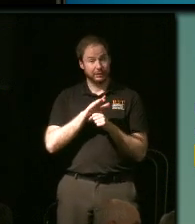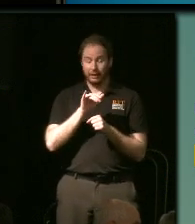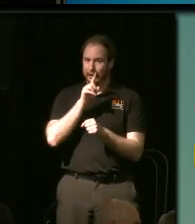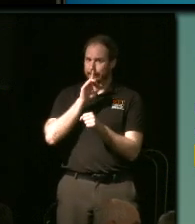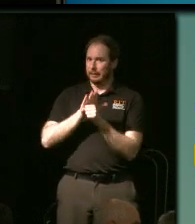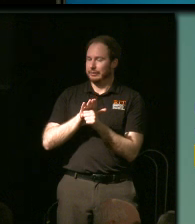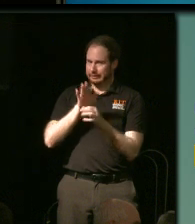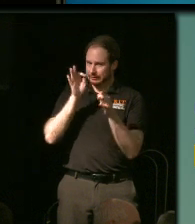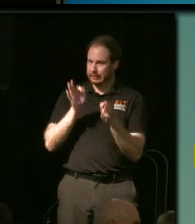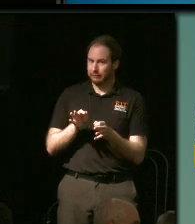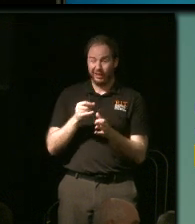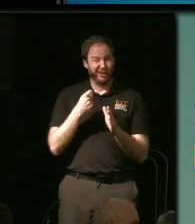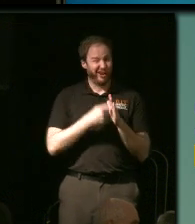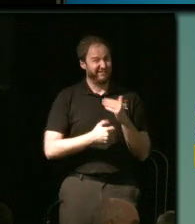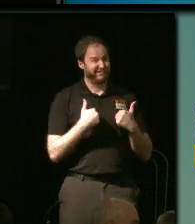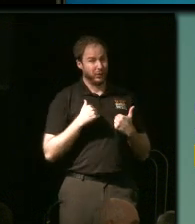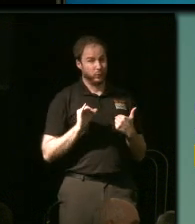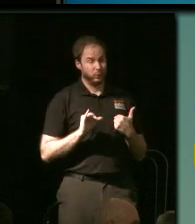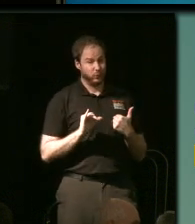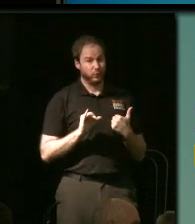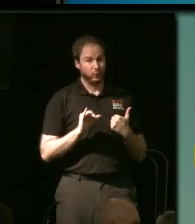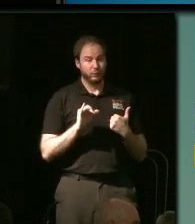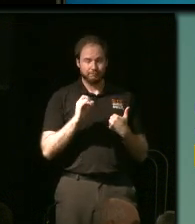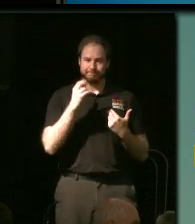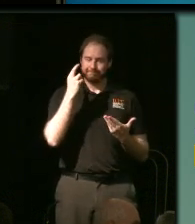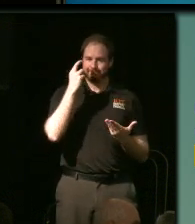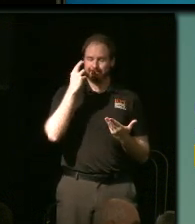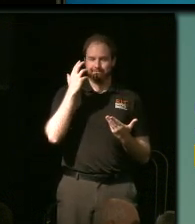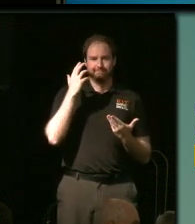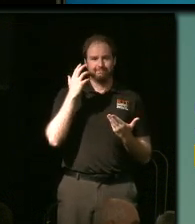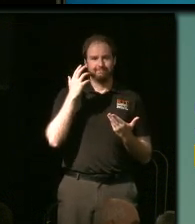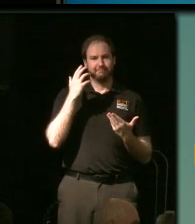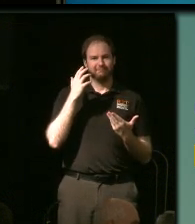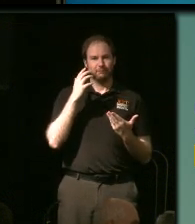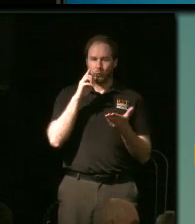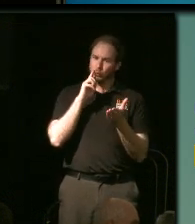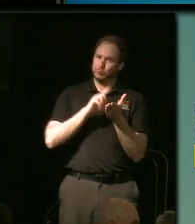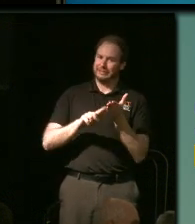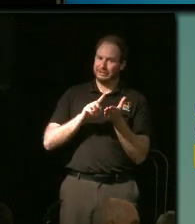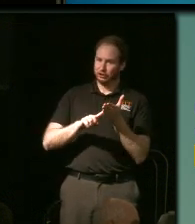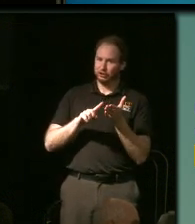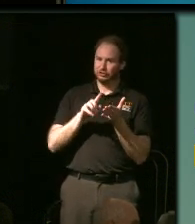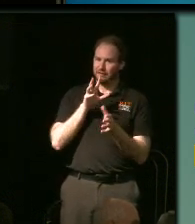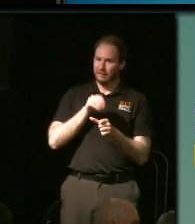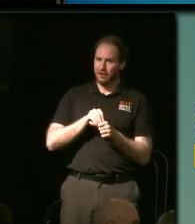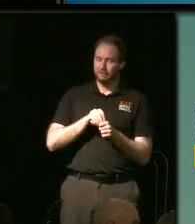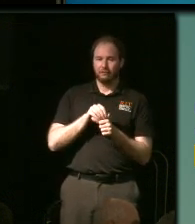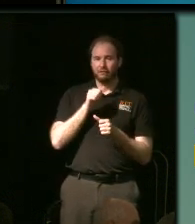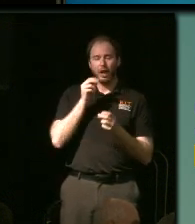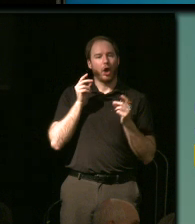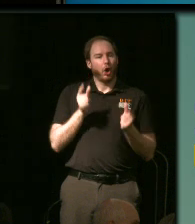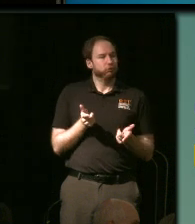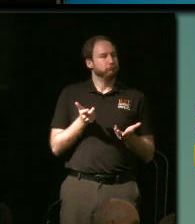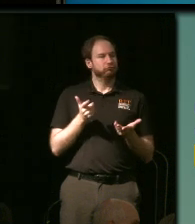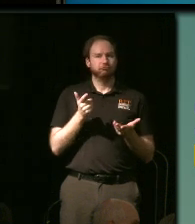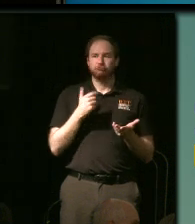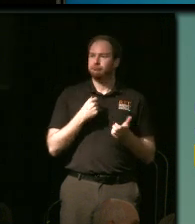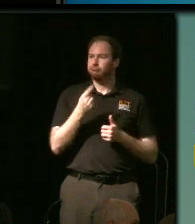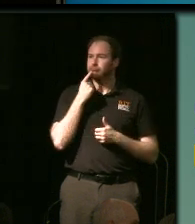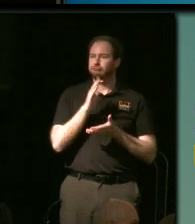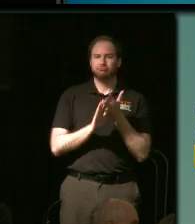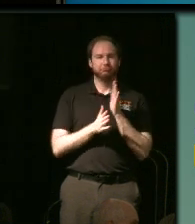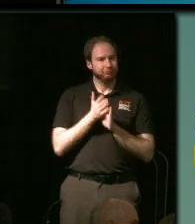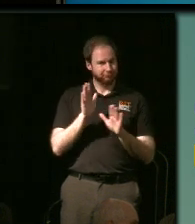commitment, and there is a cost. And you have to realize it is research. It is not a treatment.